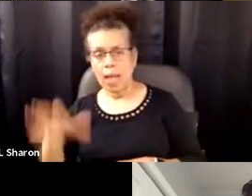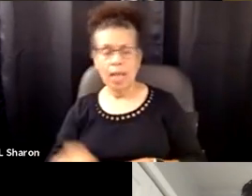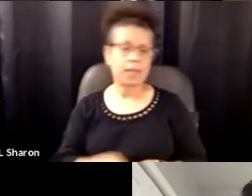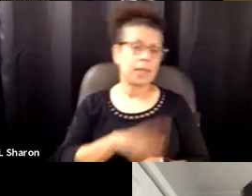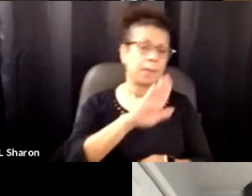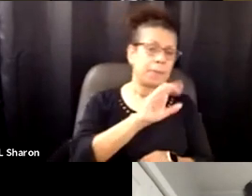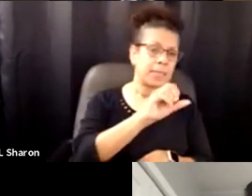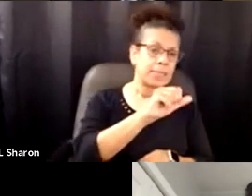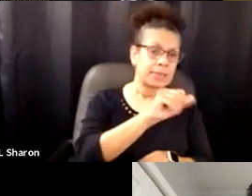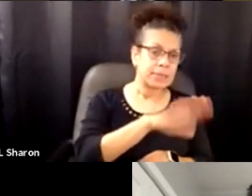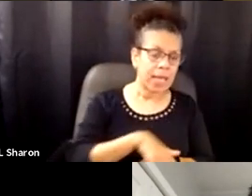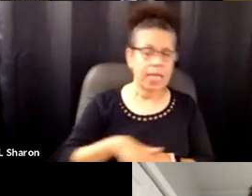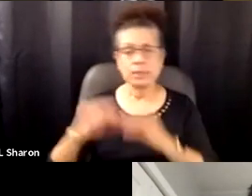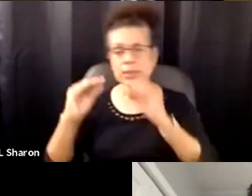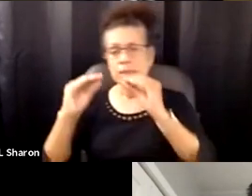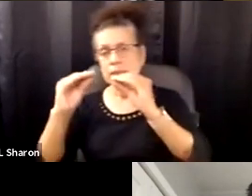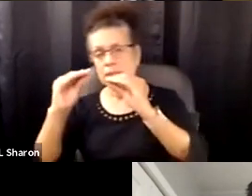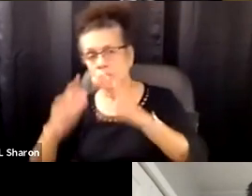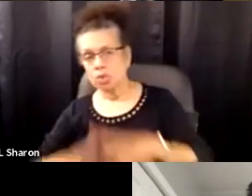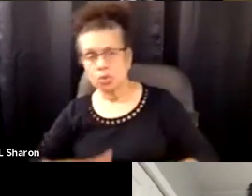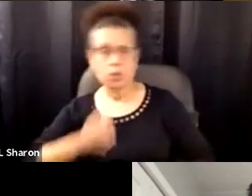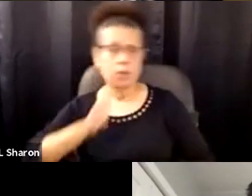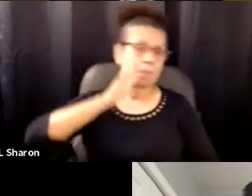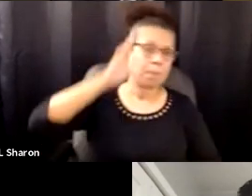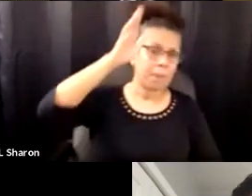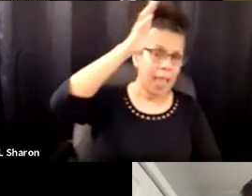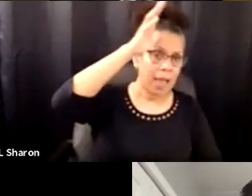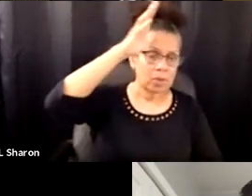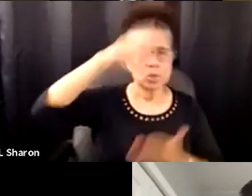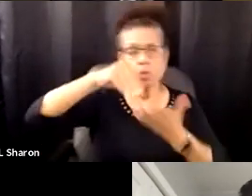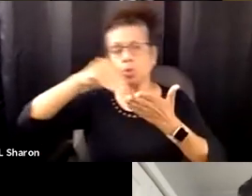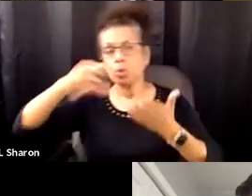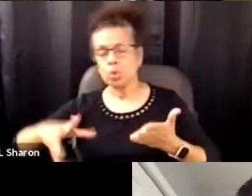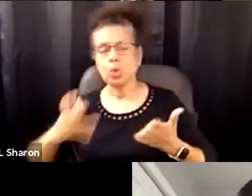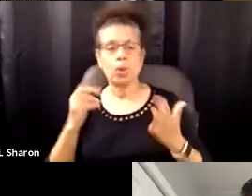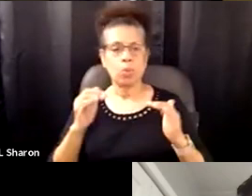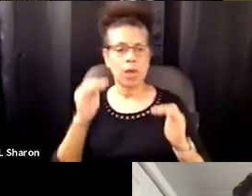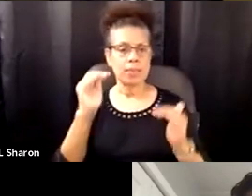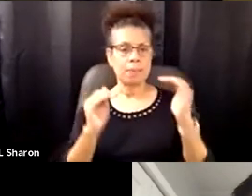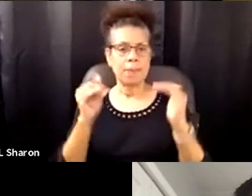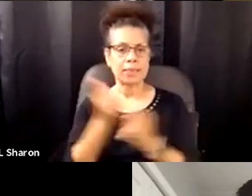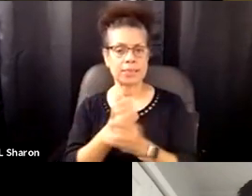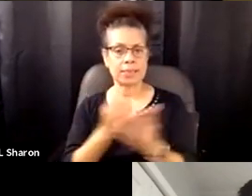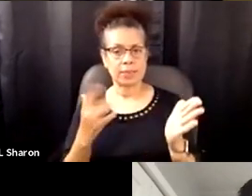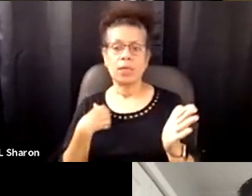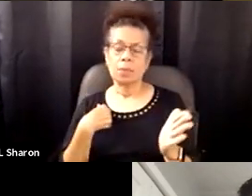administrators and staff of the school level and parents voice as well that we try to balance all so again appreciate you looking into it more closely